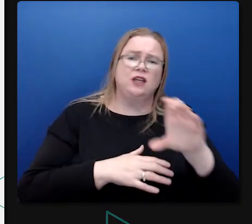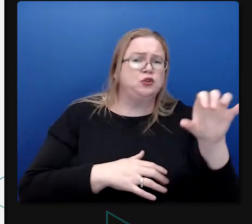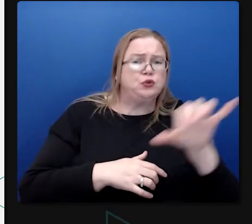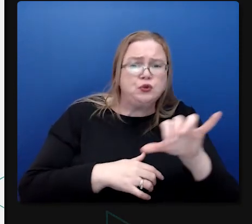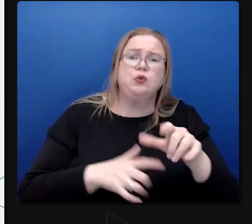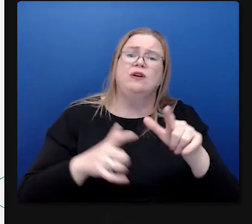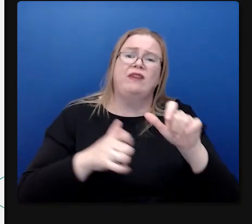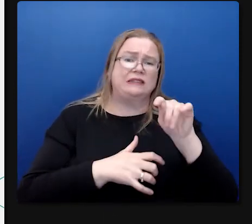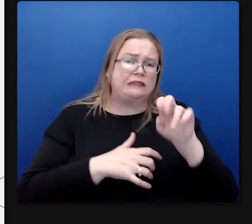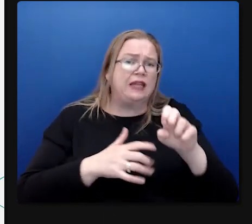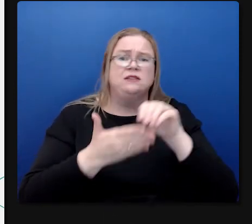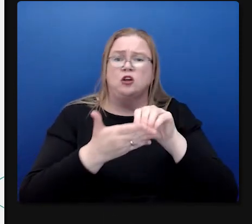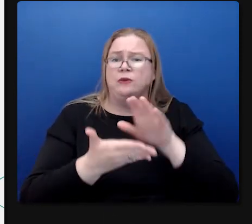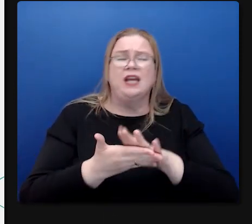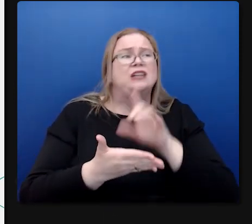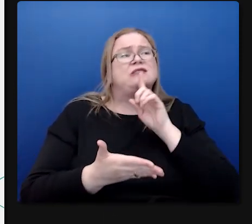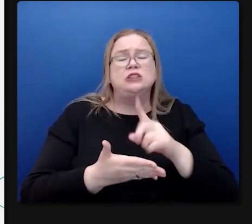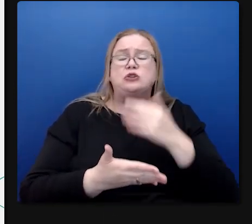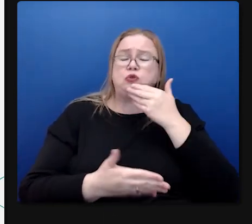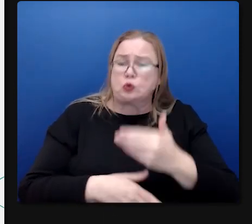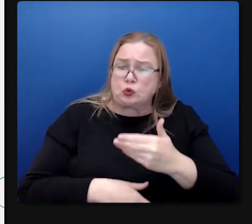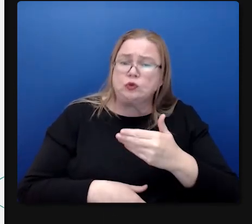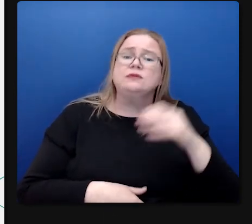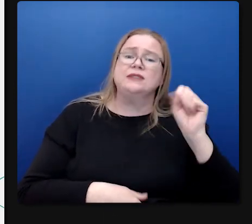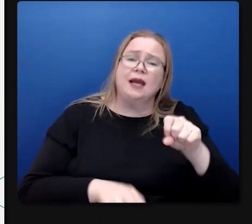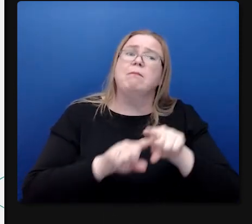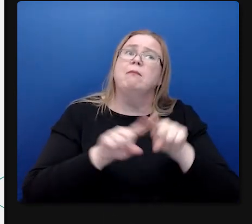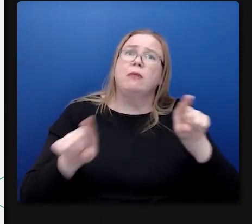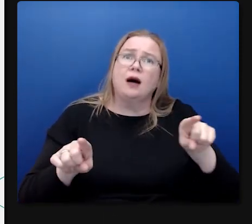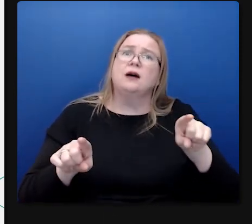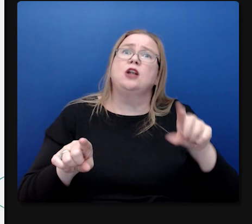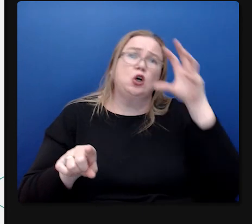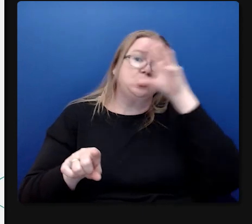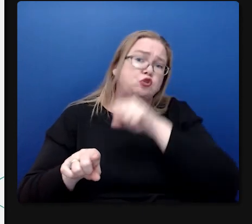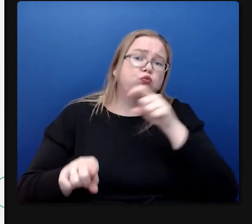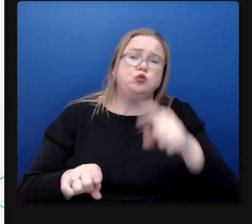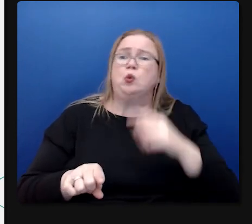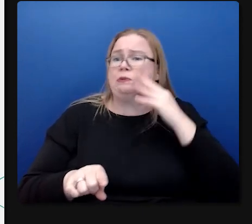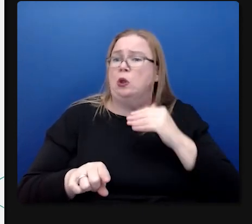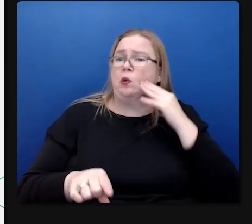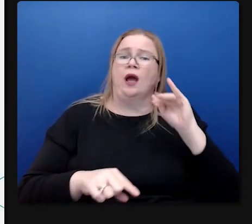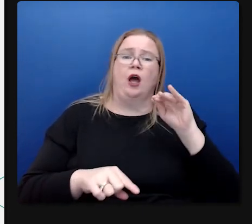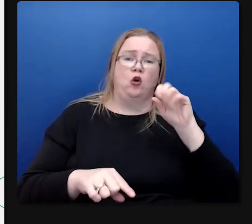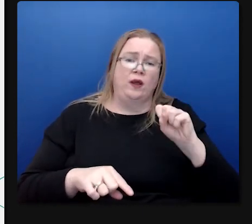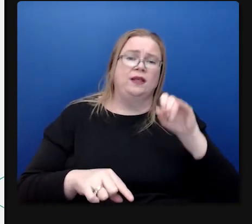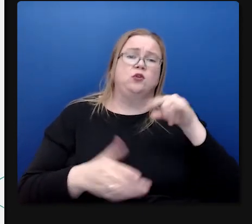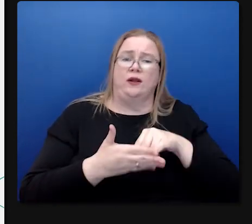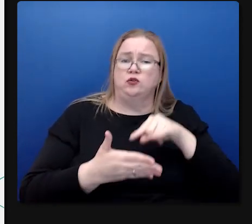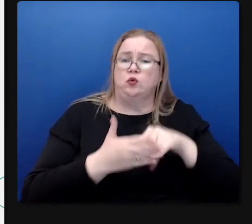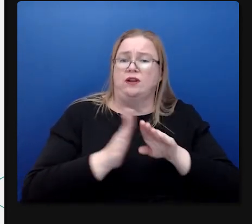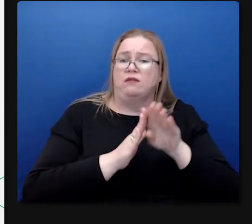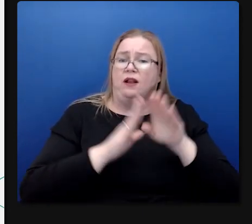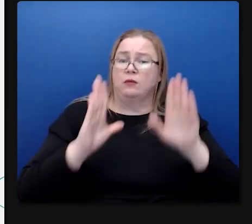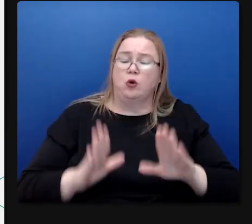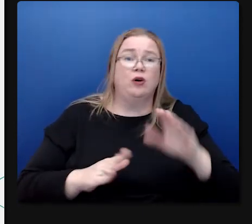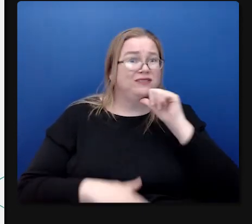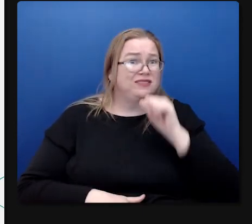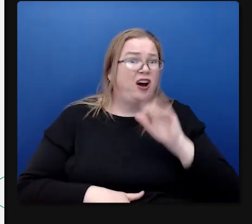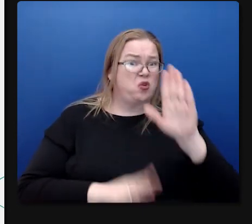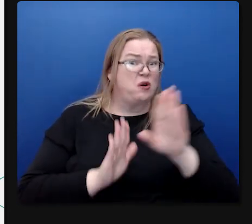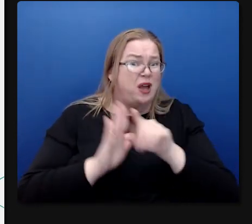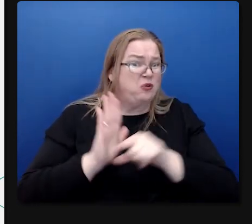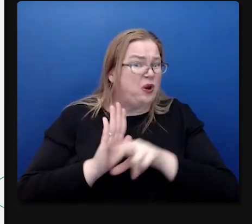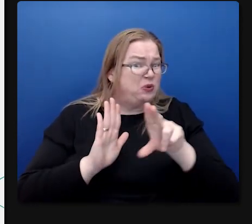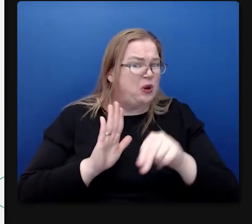docs. Fastlane's documentation is really good, but it definitely assumes you're an experienced iOS or Android developer. So if that's not